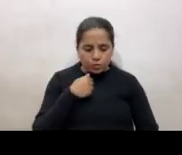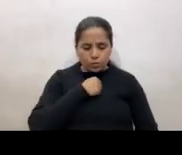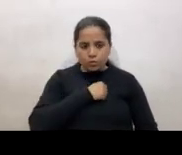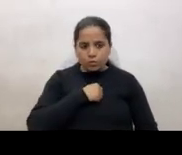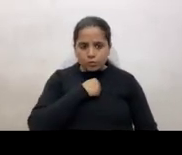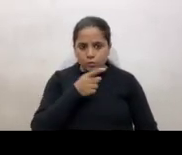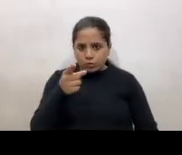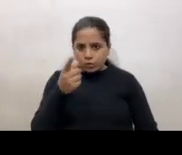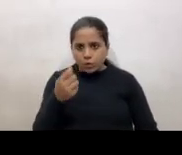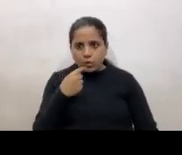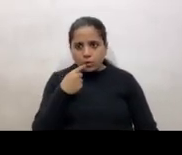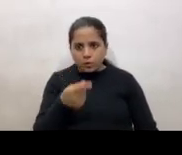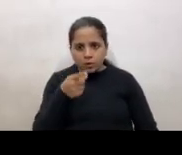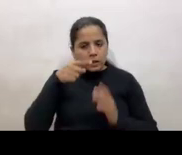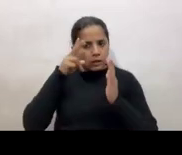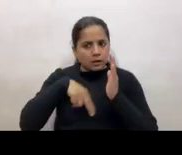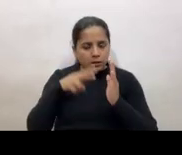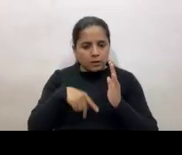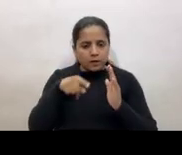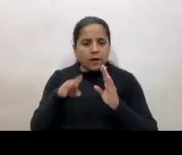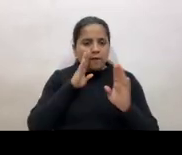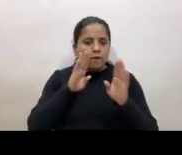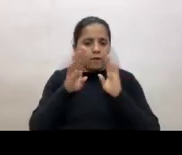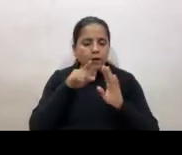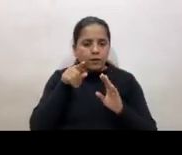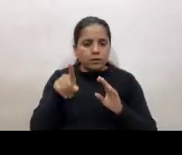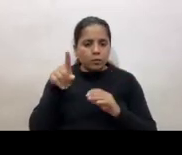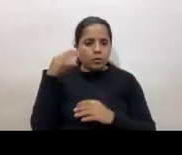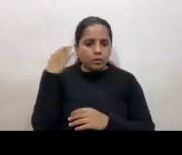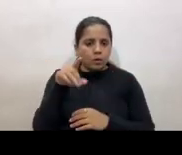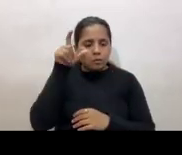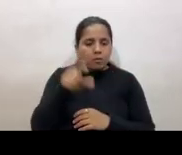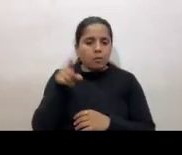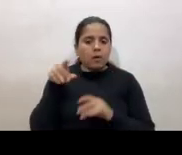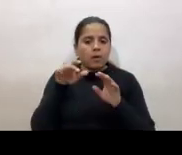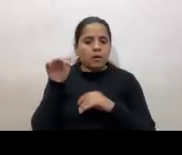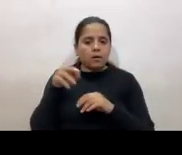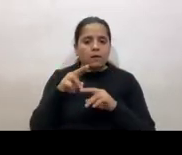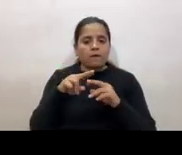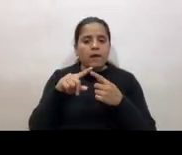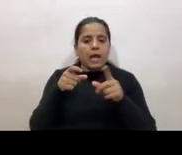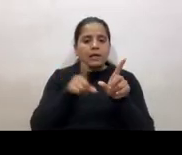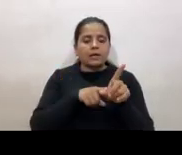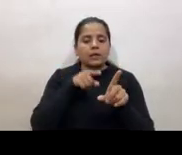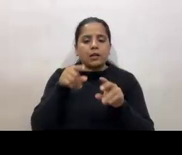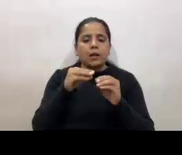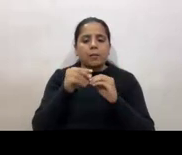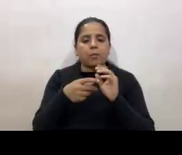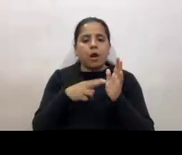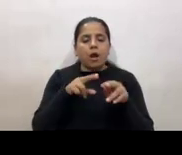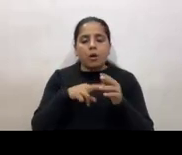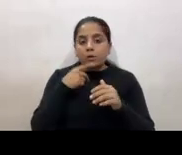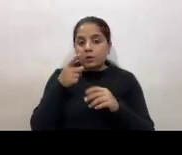wanted to come in here to read out a Facebook comment from our participant called Fanny Brown. And they say that